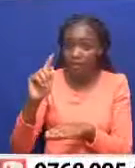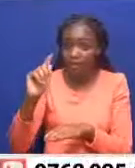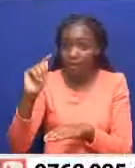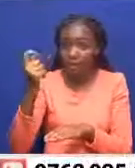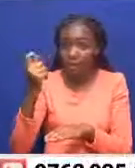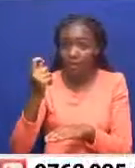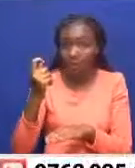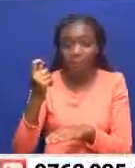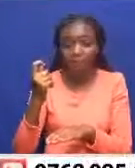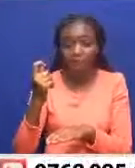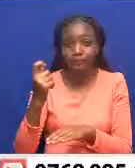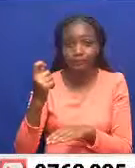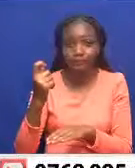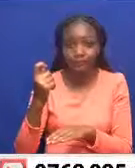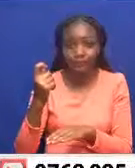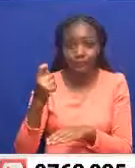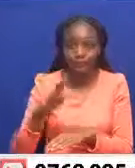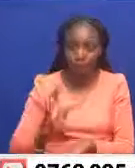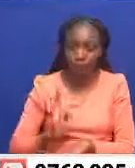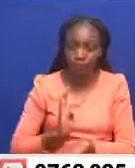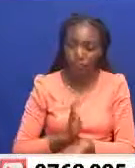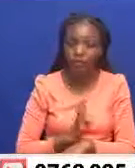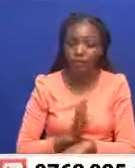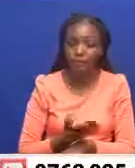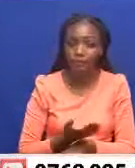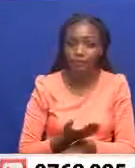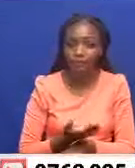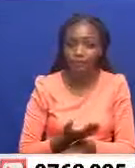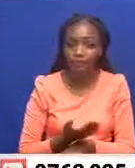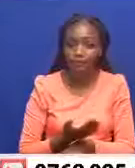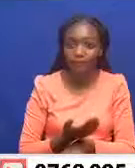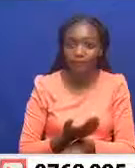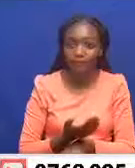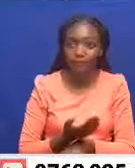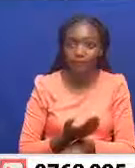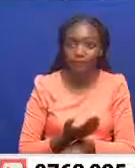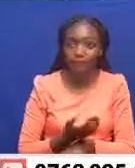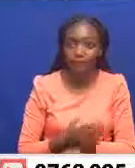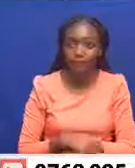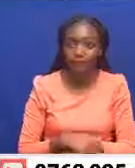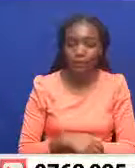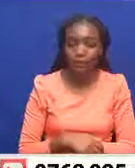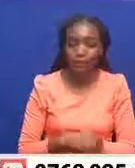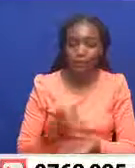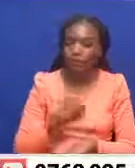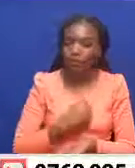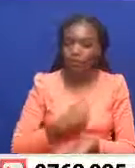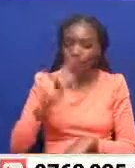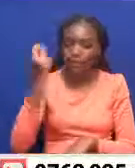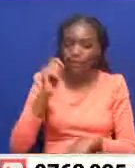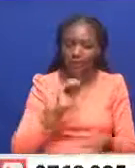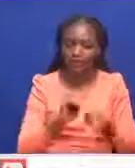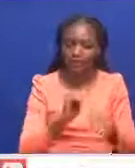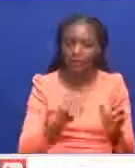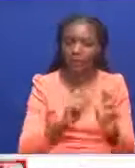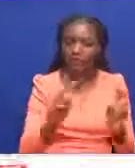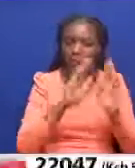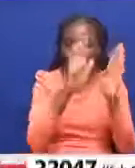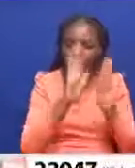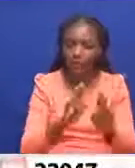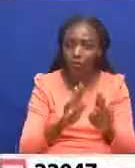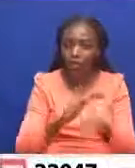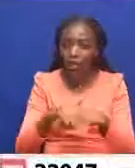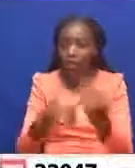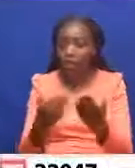votes, irrespective of where or she is, that vote must count. These businessmen here and Nyeri, you